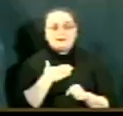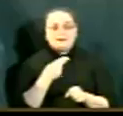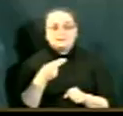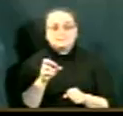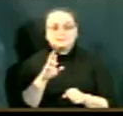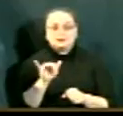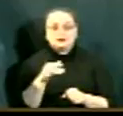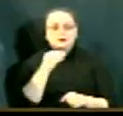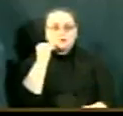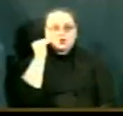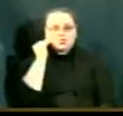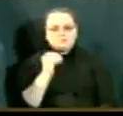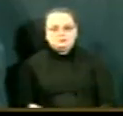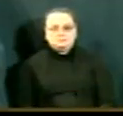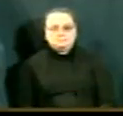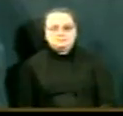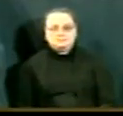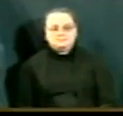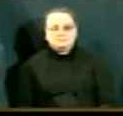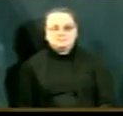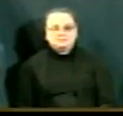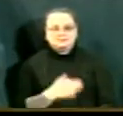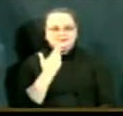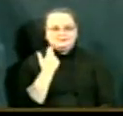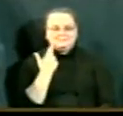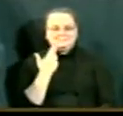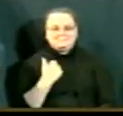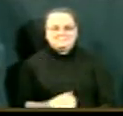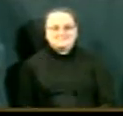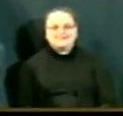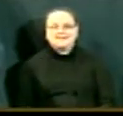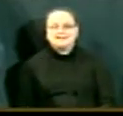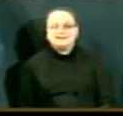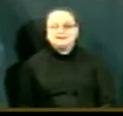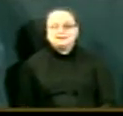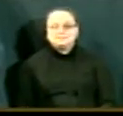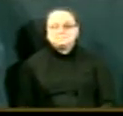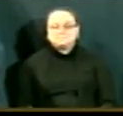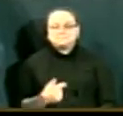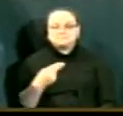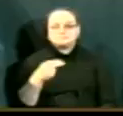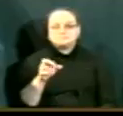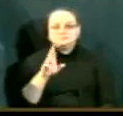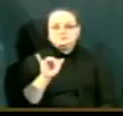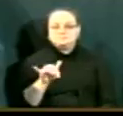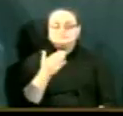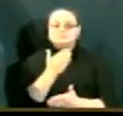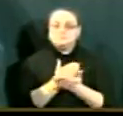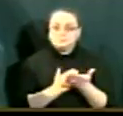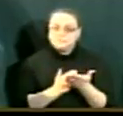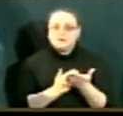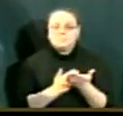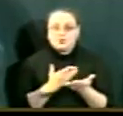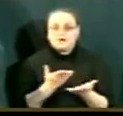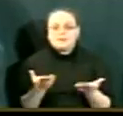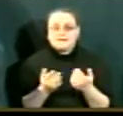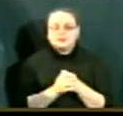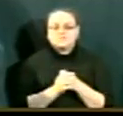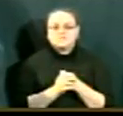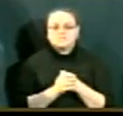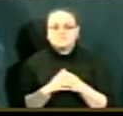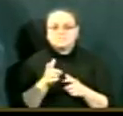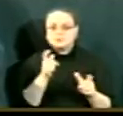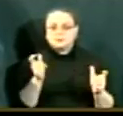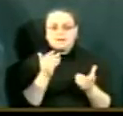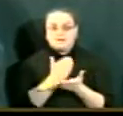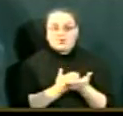went home, by the way, because, Harry was part of this. He was a big part